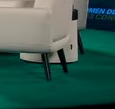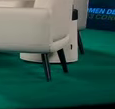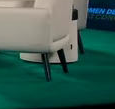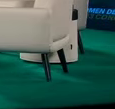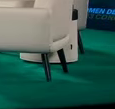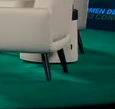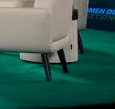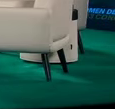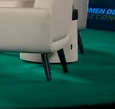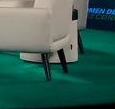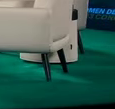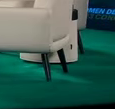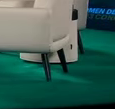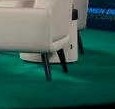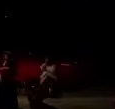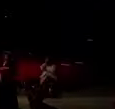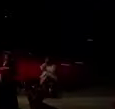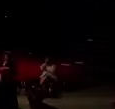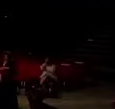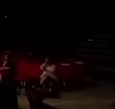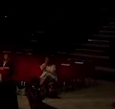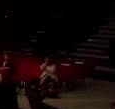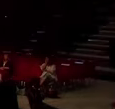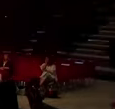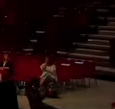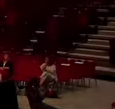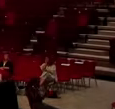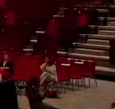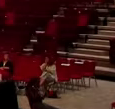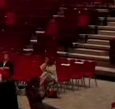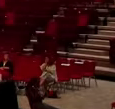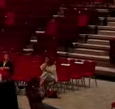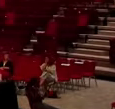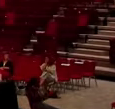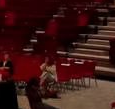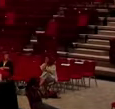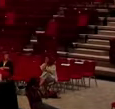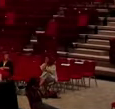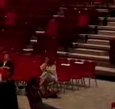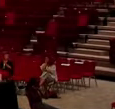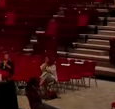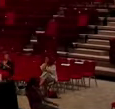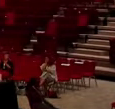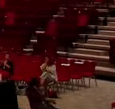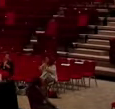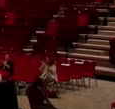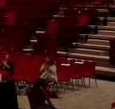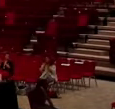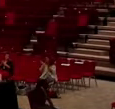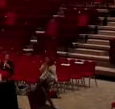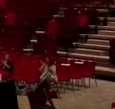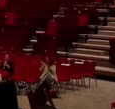Nalini. Thank you. Energy in the room. Let's get some more energy in the room. Let's get some